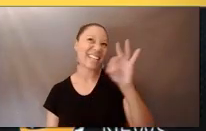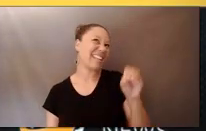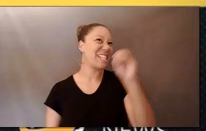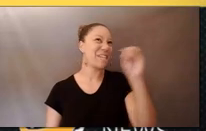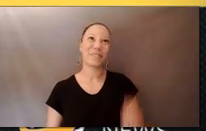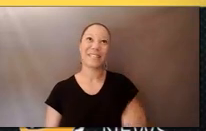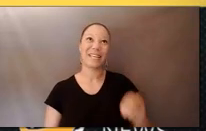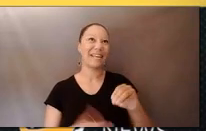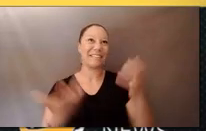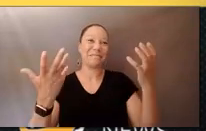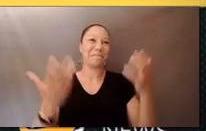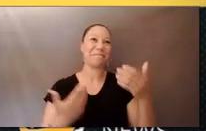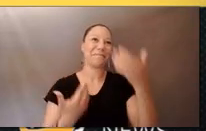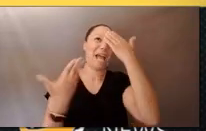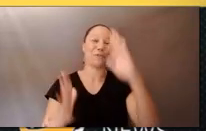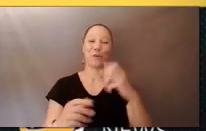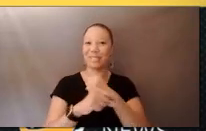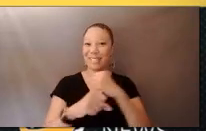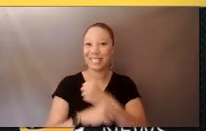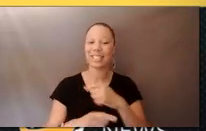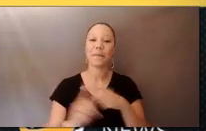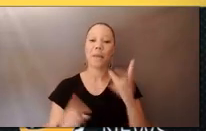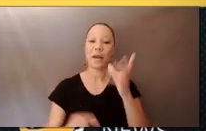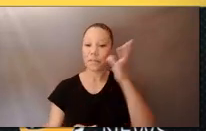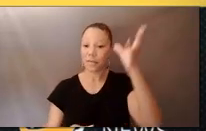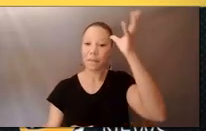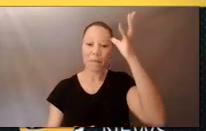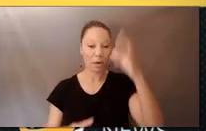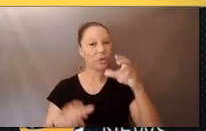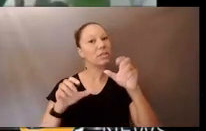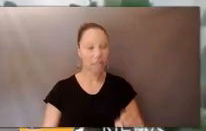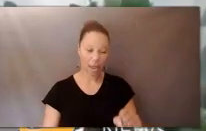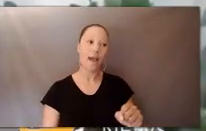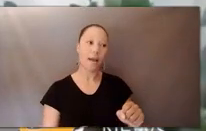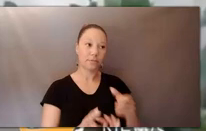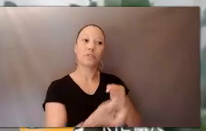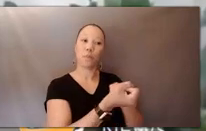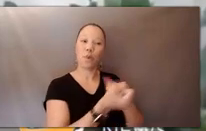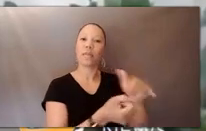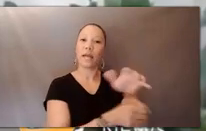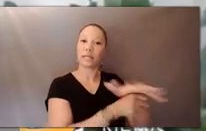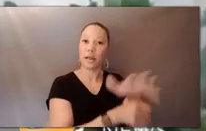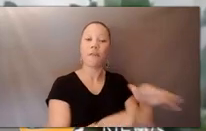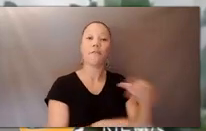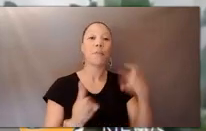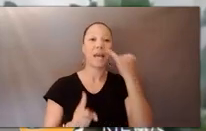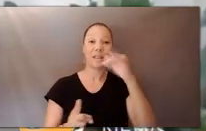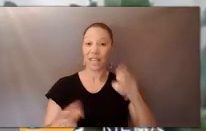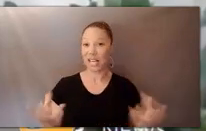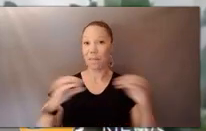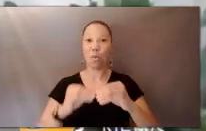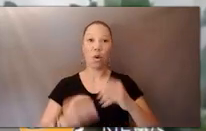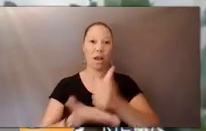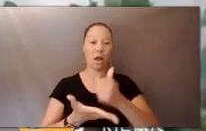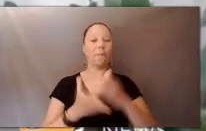90% of the time, I don't know what statistic, but a lot of the time the parent will be enough. The supportive adult will be enough. But if they need resources, don't hesitate to